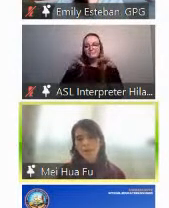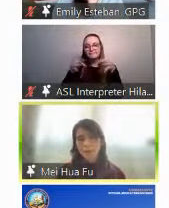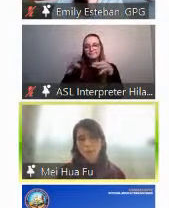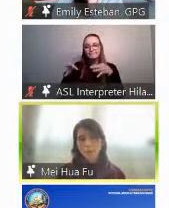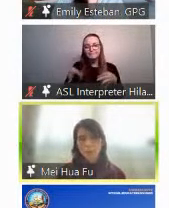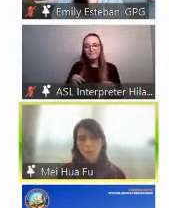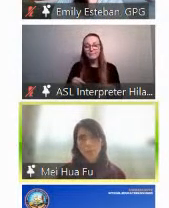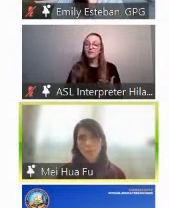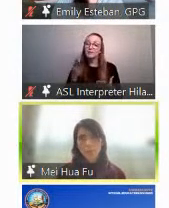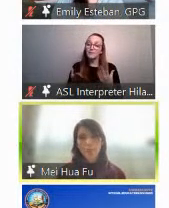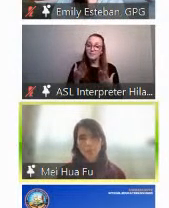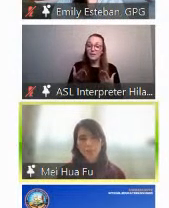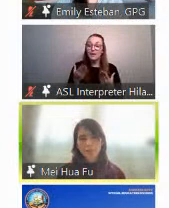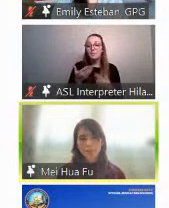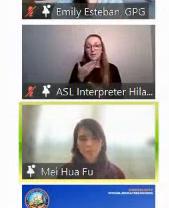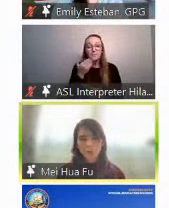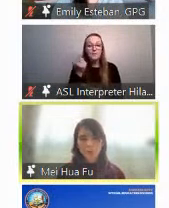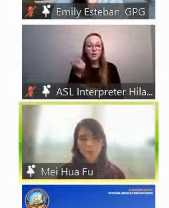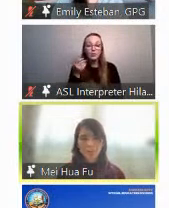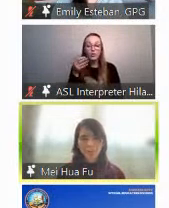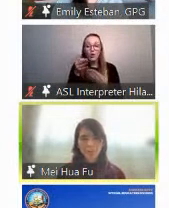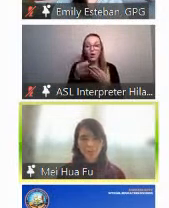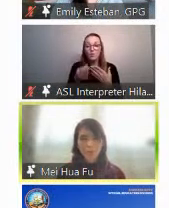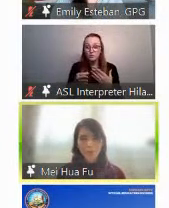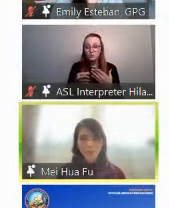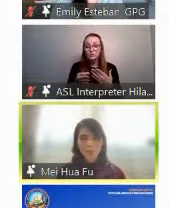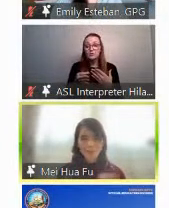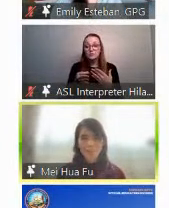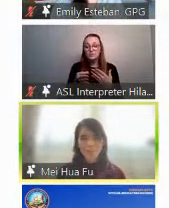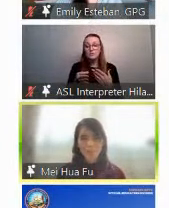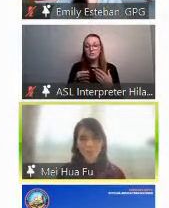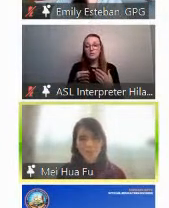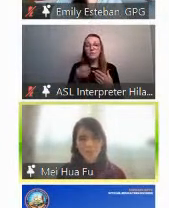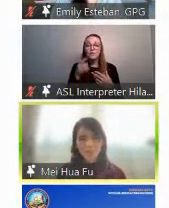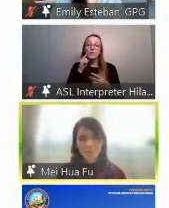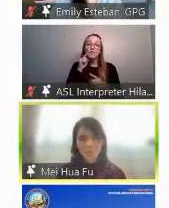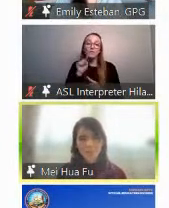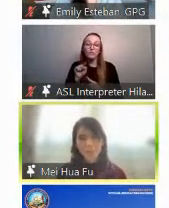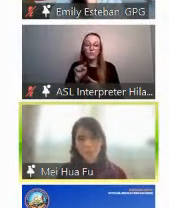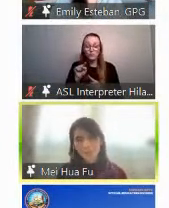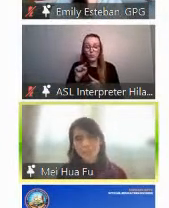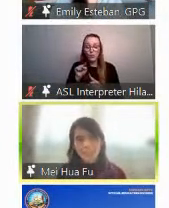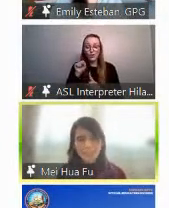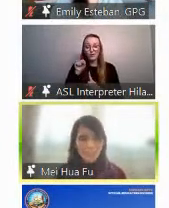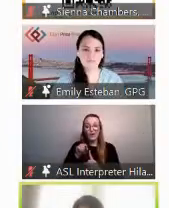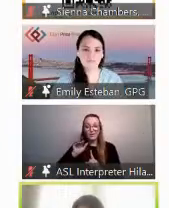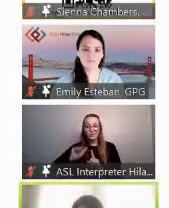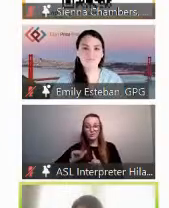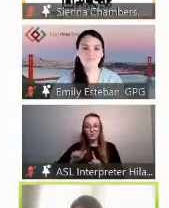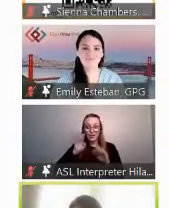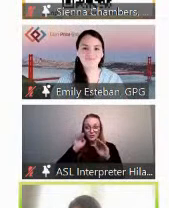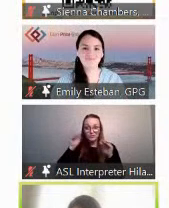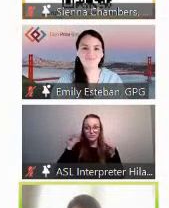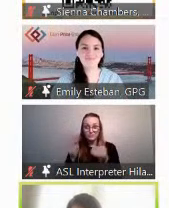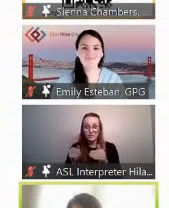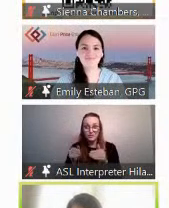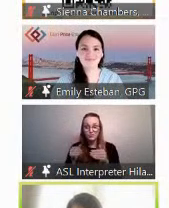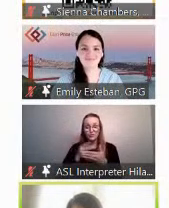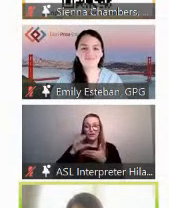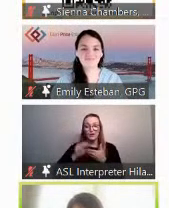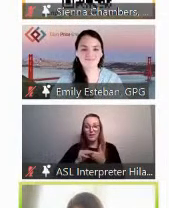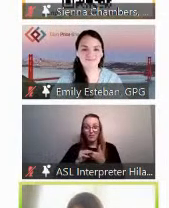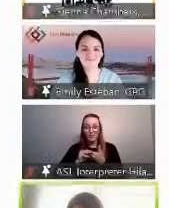better options for child-centered curriculum and that kind of thing.